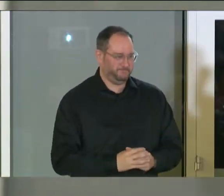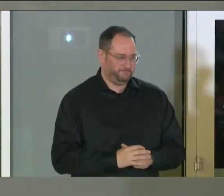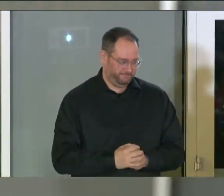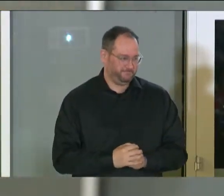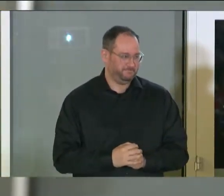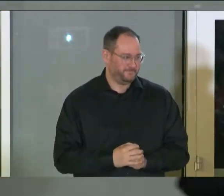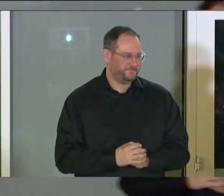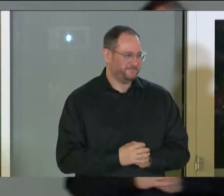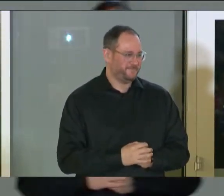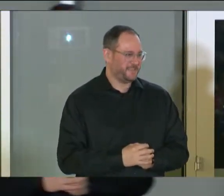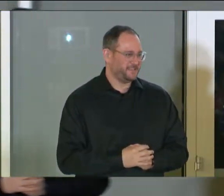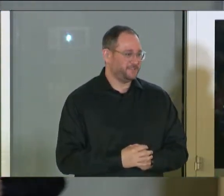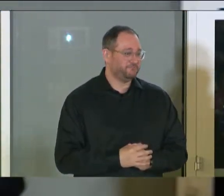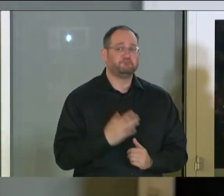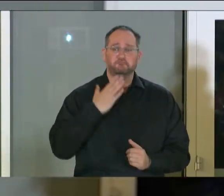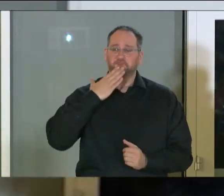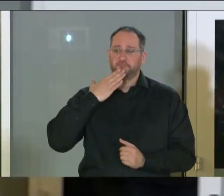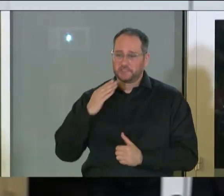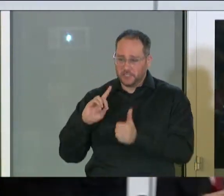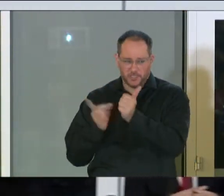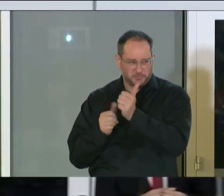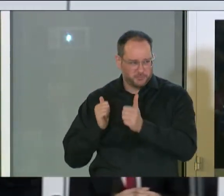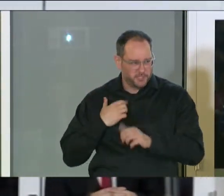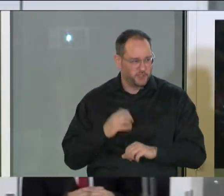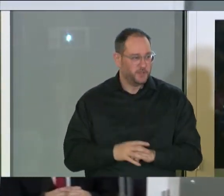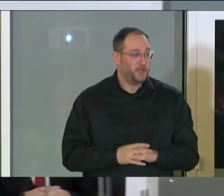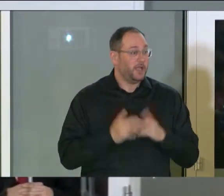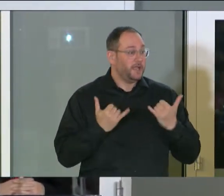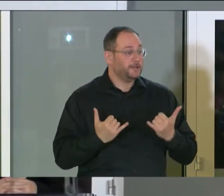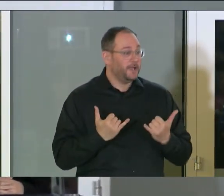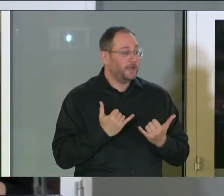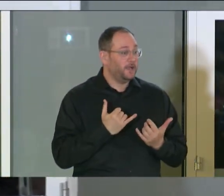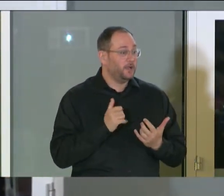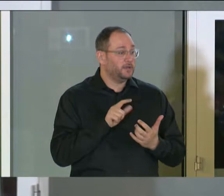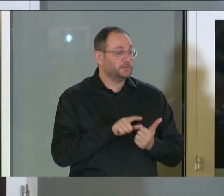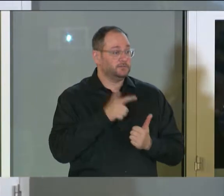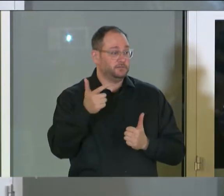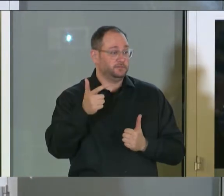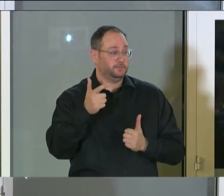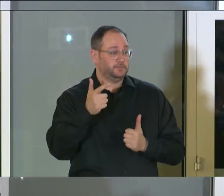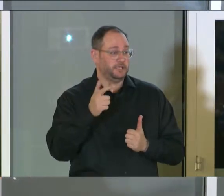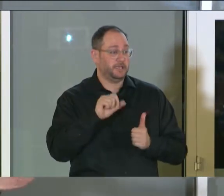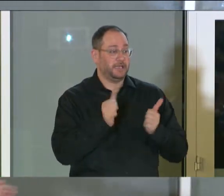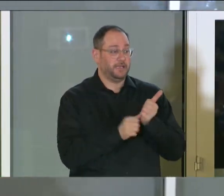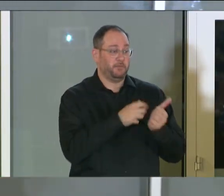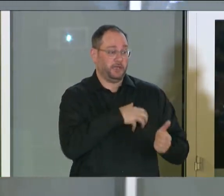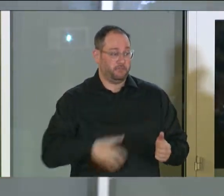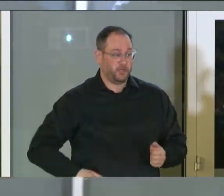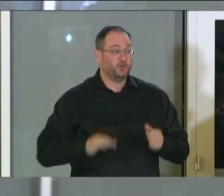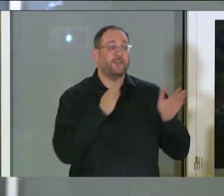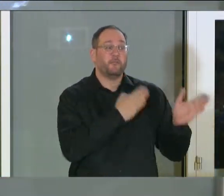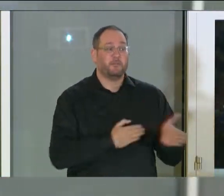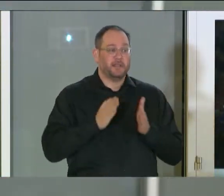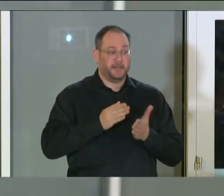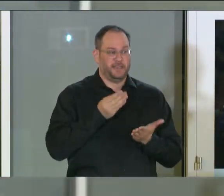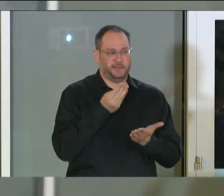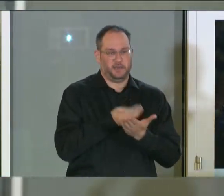Thank you, Deputy Mayor. We will now hear from our Deputy Mayor for Planning and Economic Development, Brian Kenner.